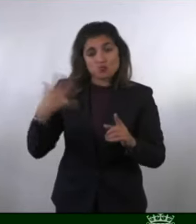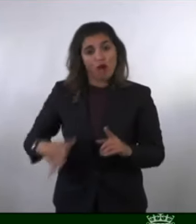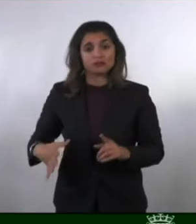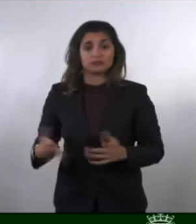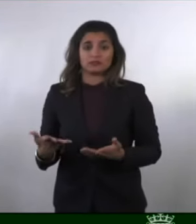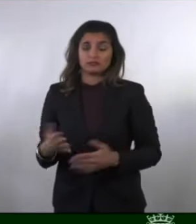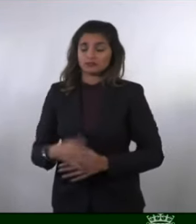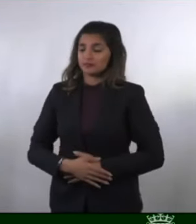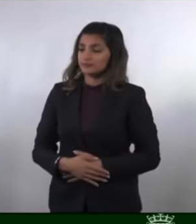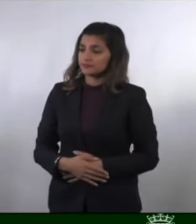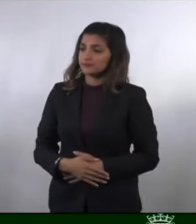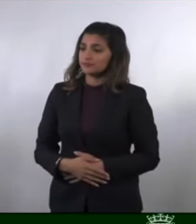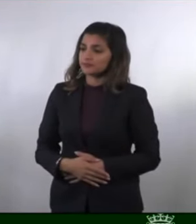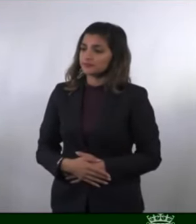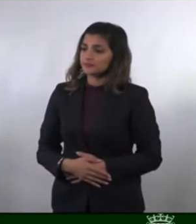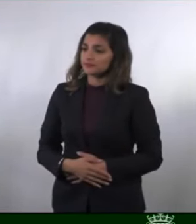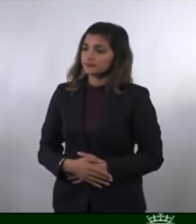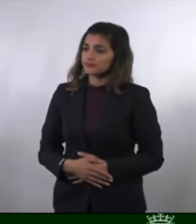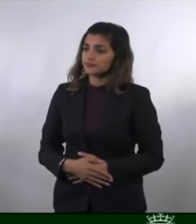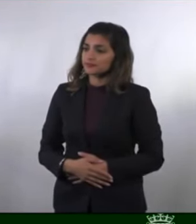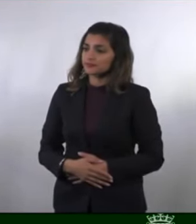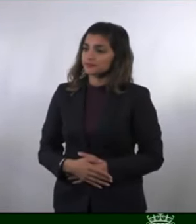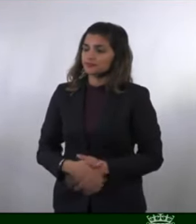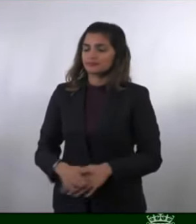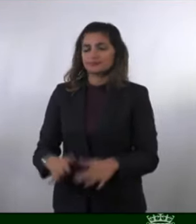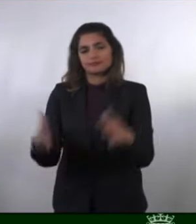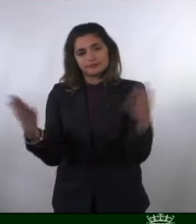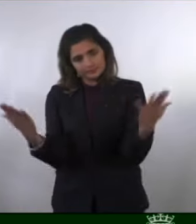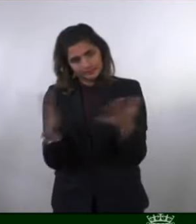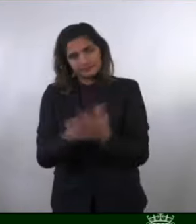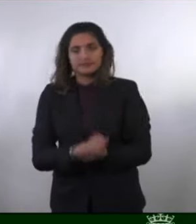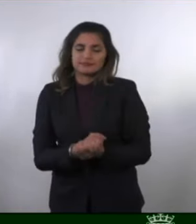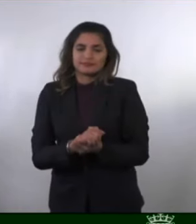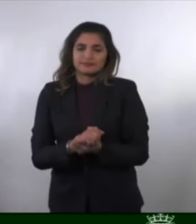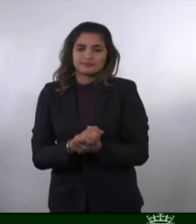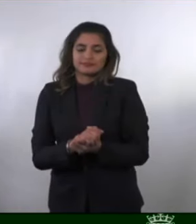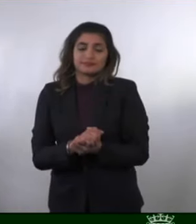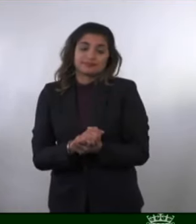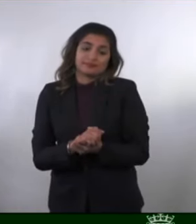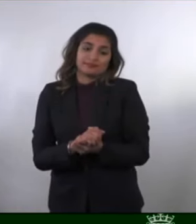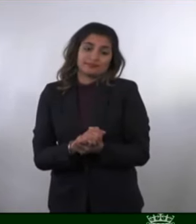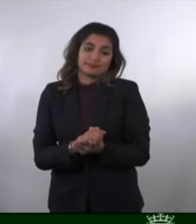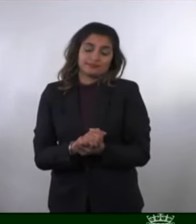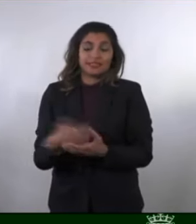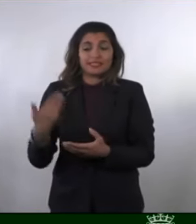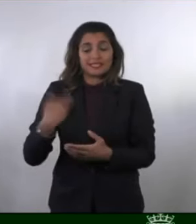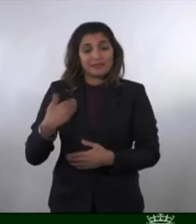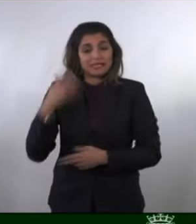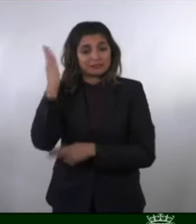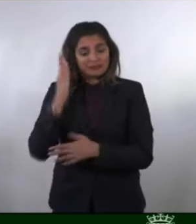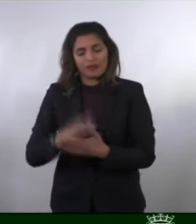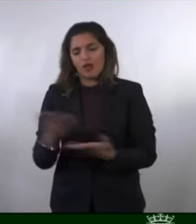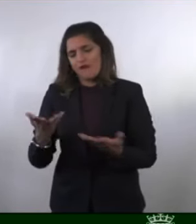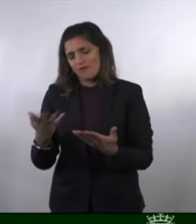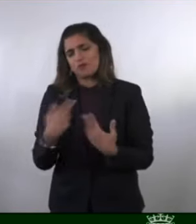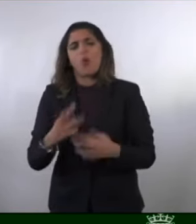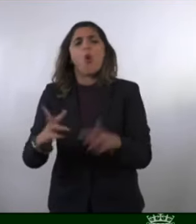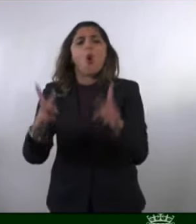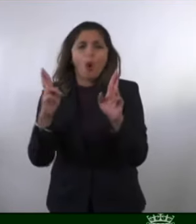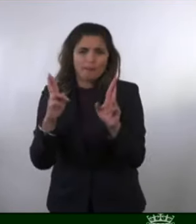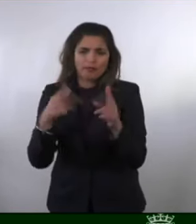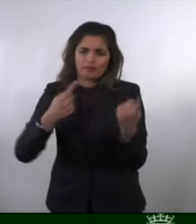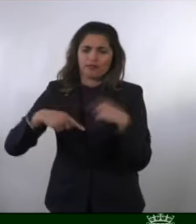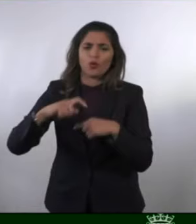Minister. Well, Mr. Speaker, I can certainly say that we're going to, I hope very much, to have a